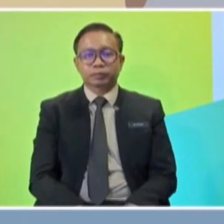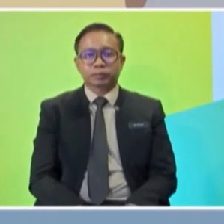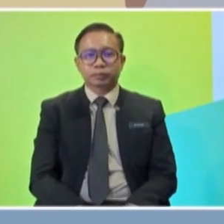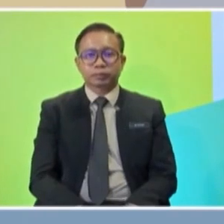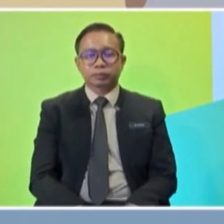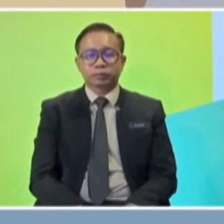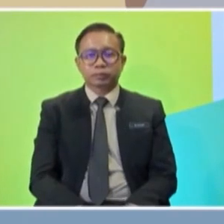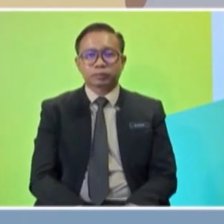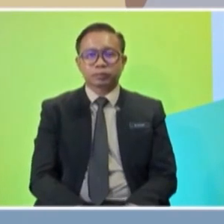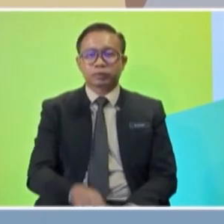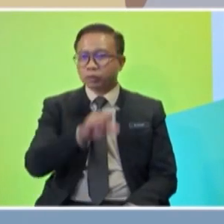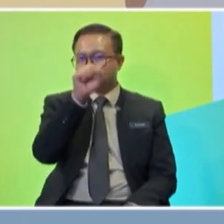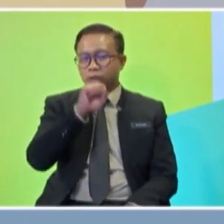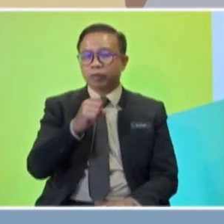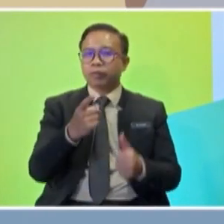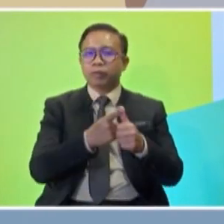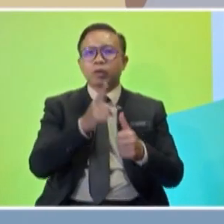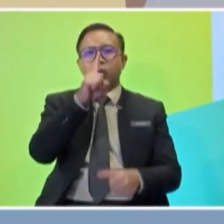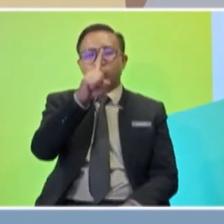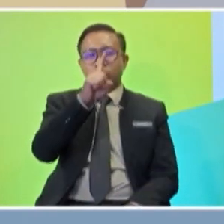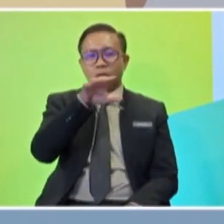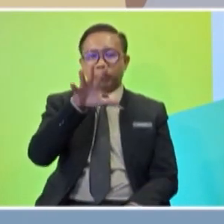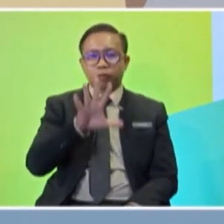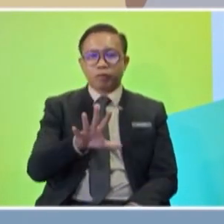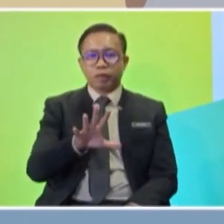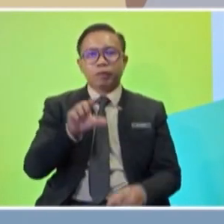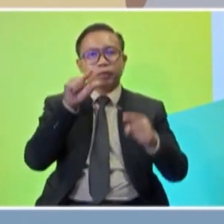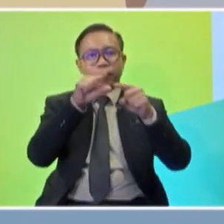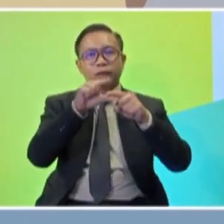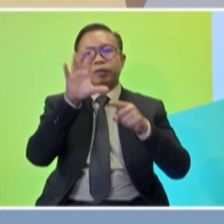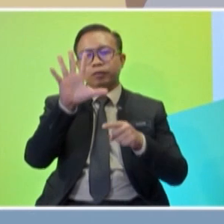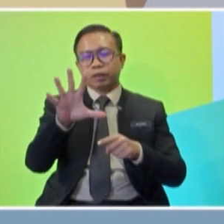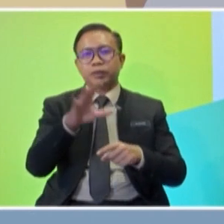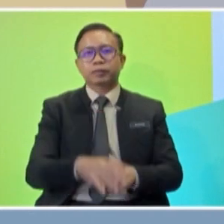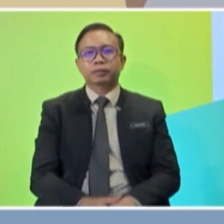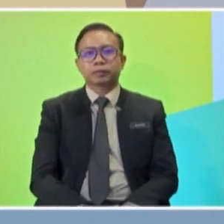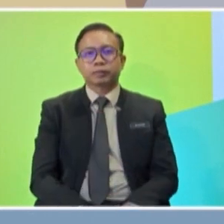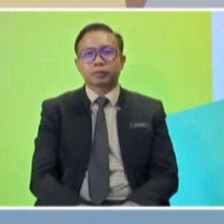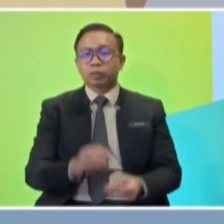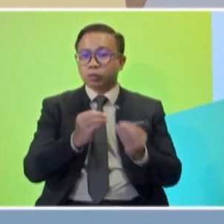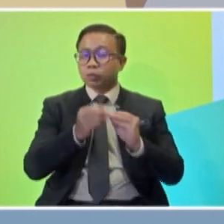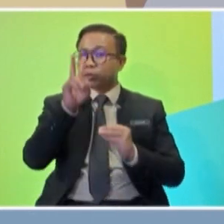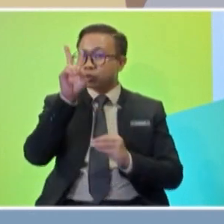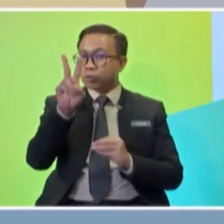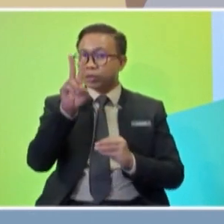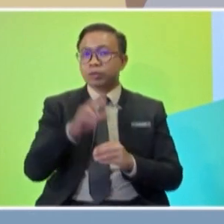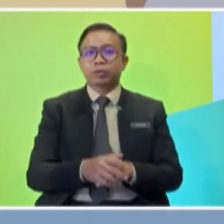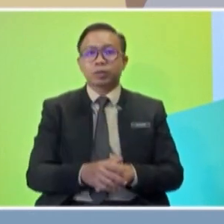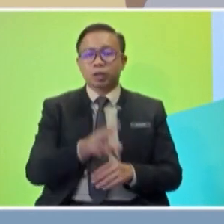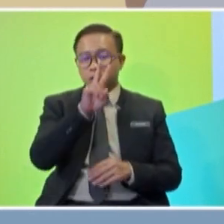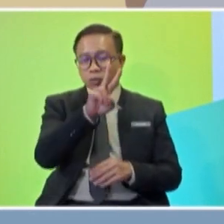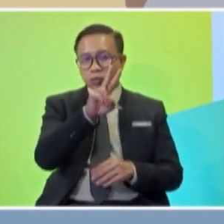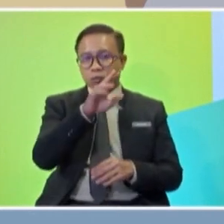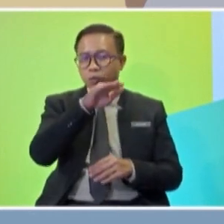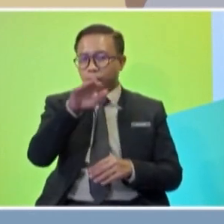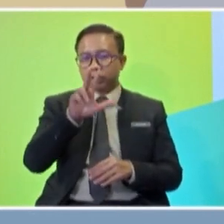Okay, sure. The first question is 1 over 5 divide with 5. The second question is 2 over